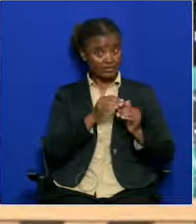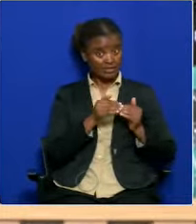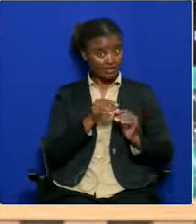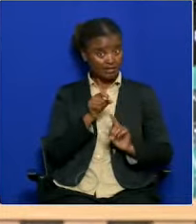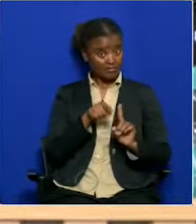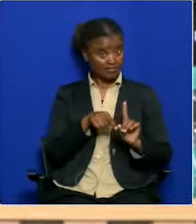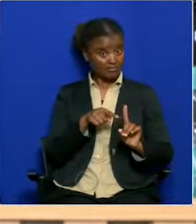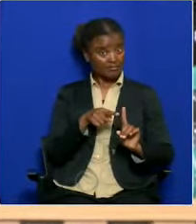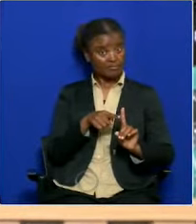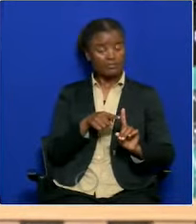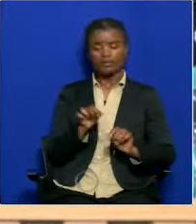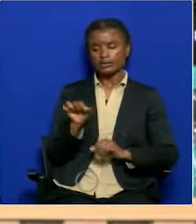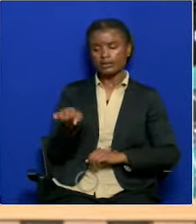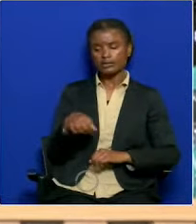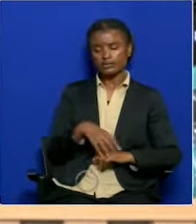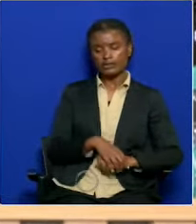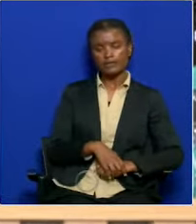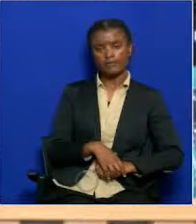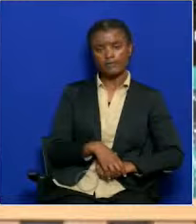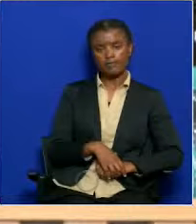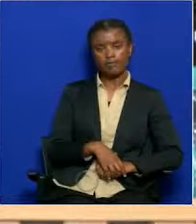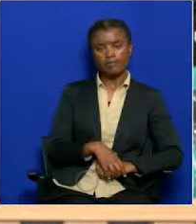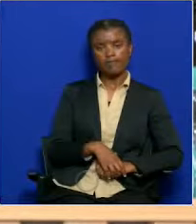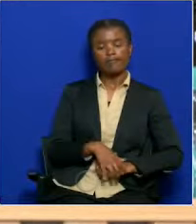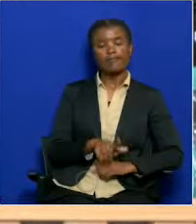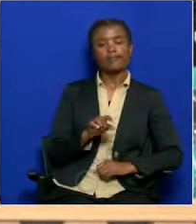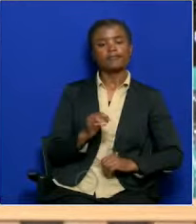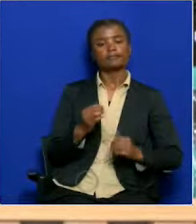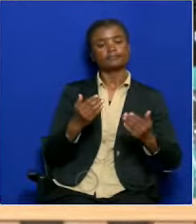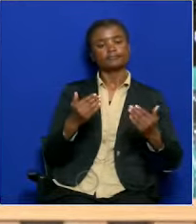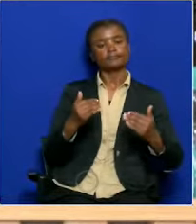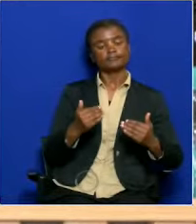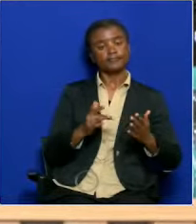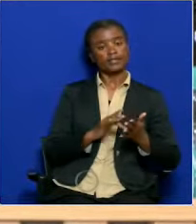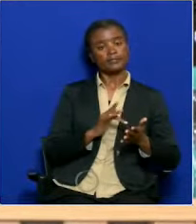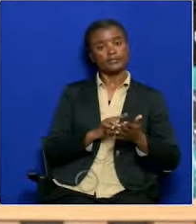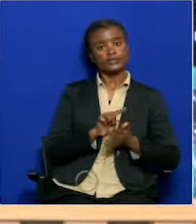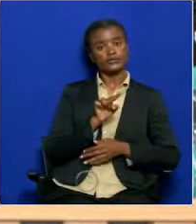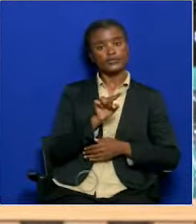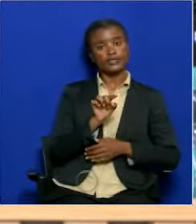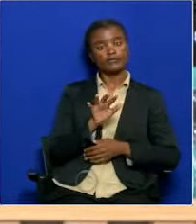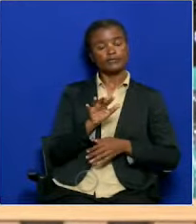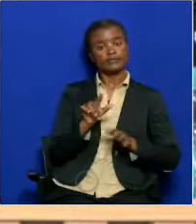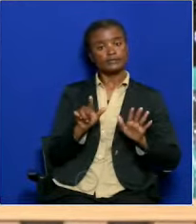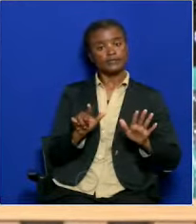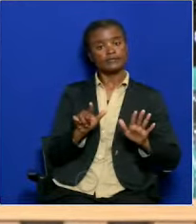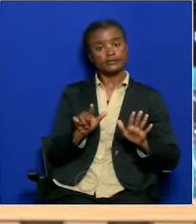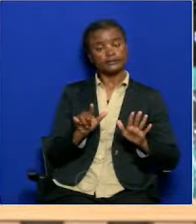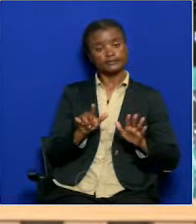then if you go to page 157,